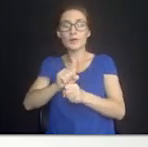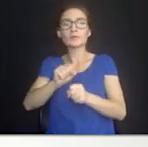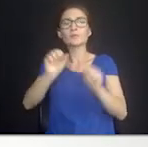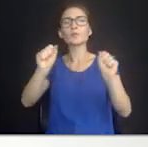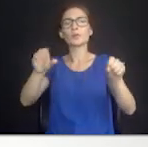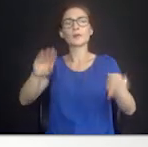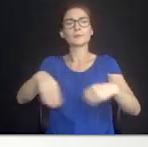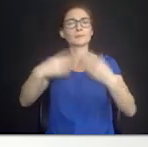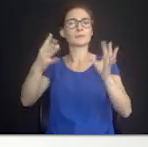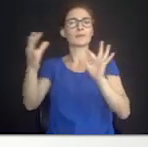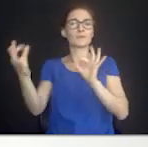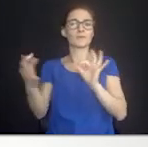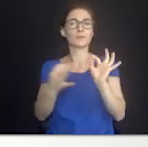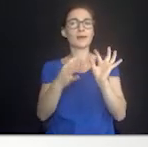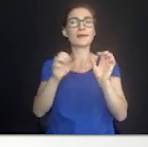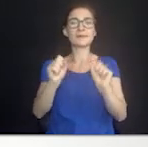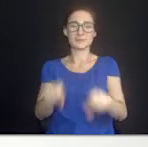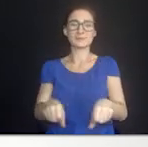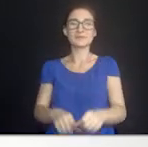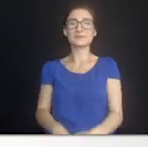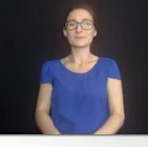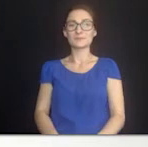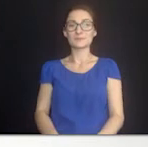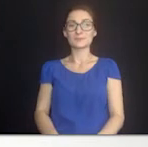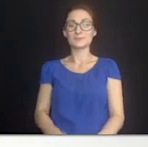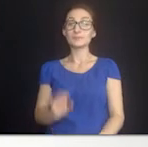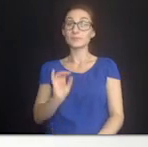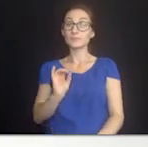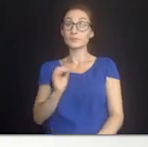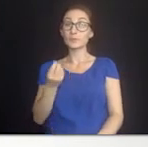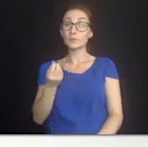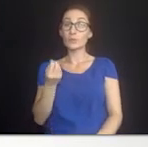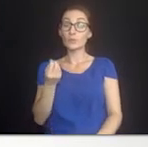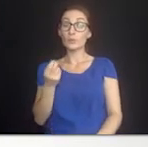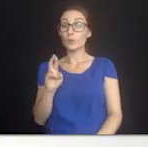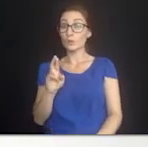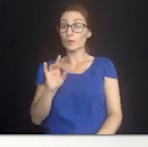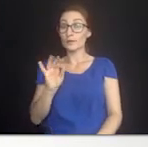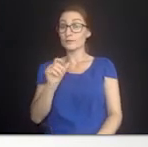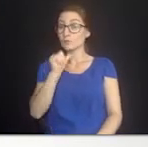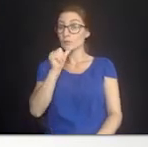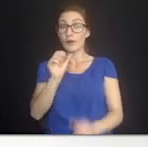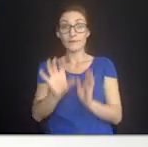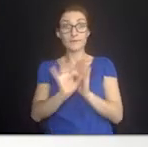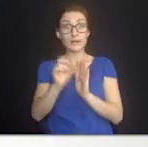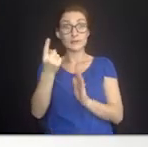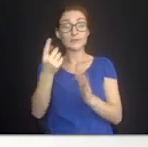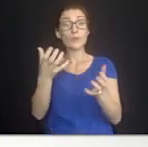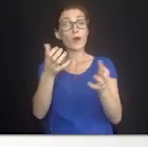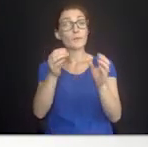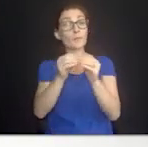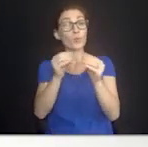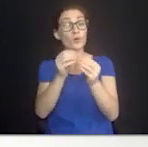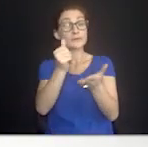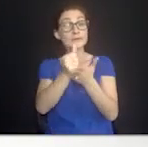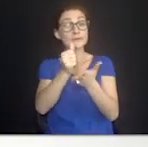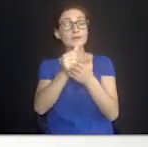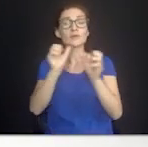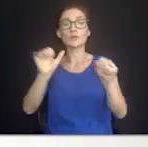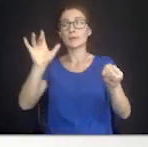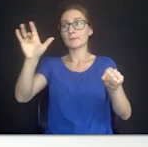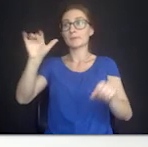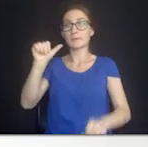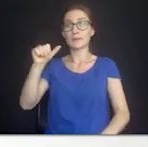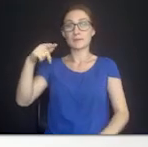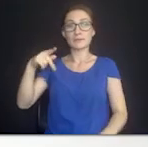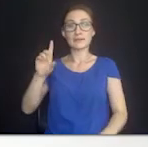them share feedback, or if it's something that they didn't find what they were looking for and they wanted some additional assistance, they